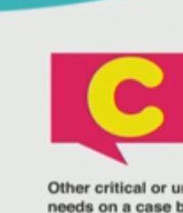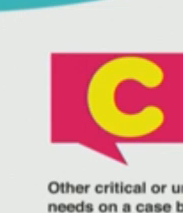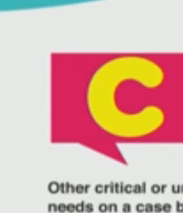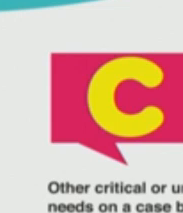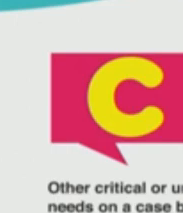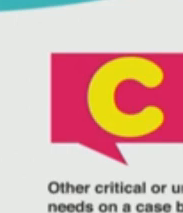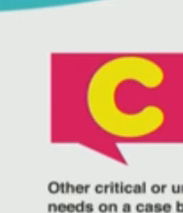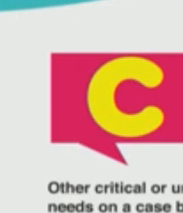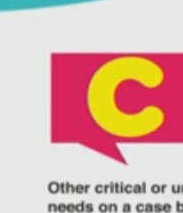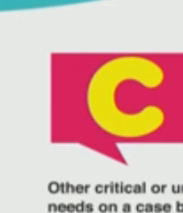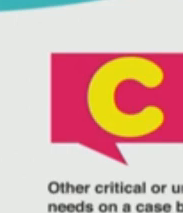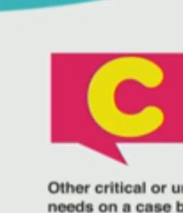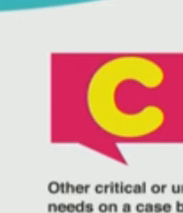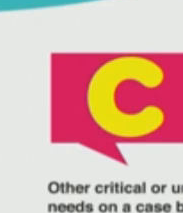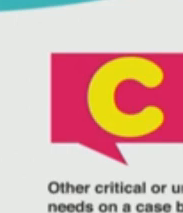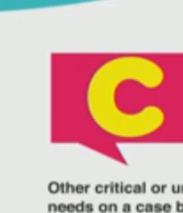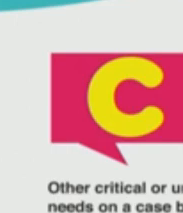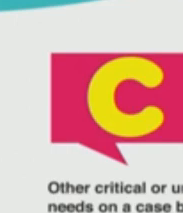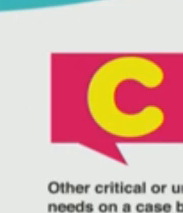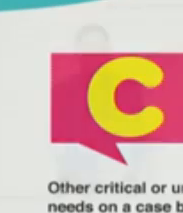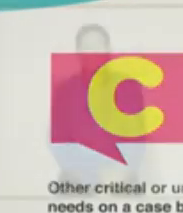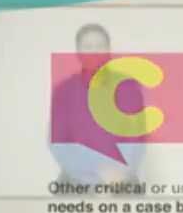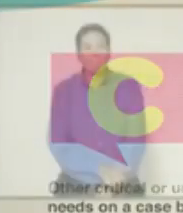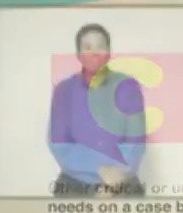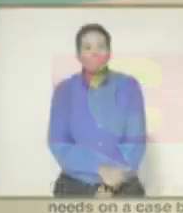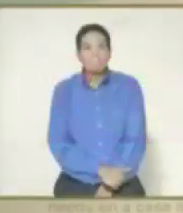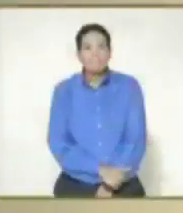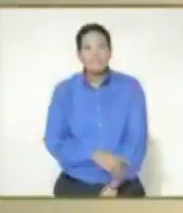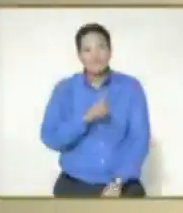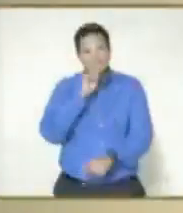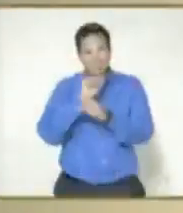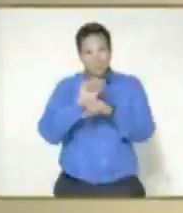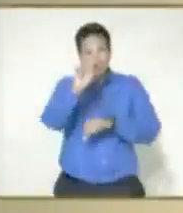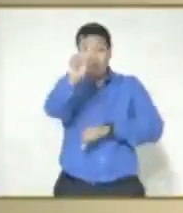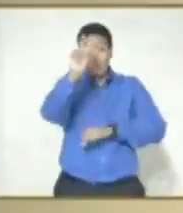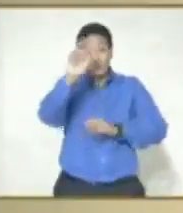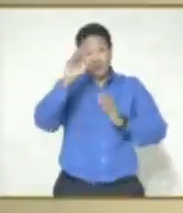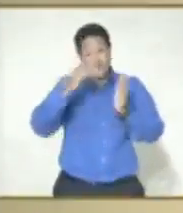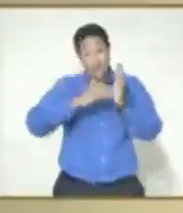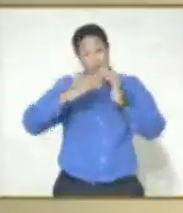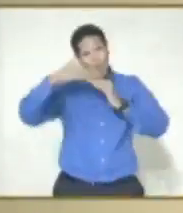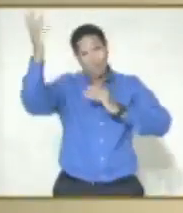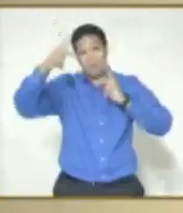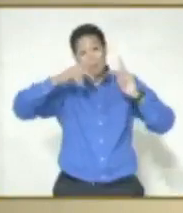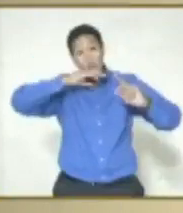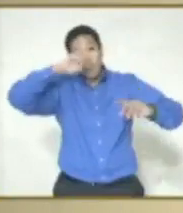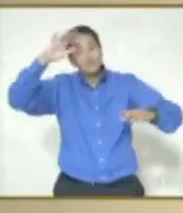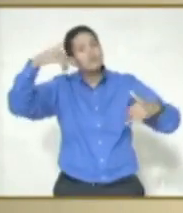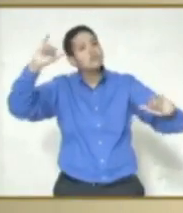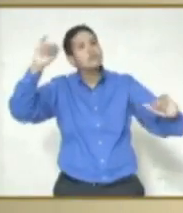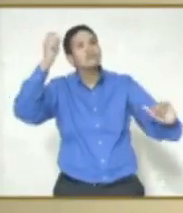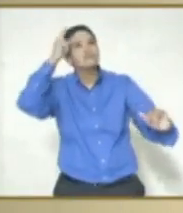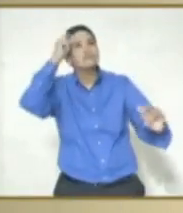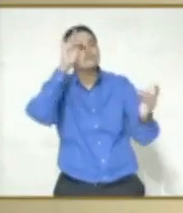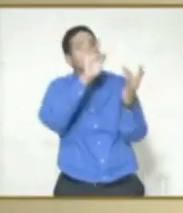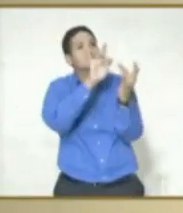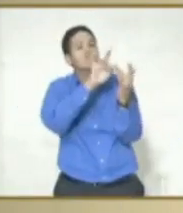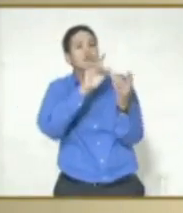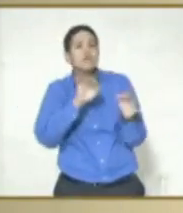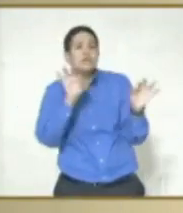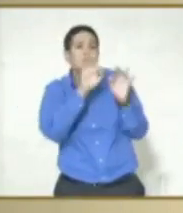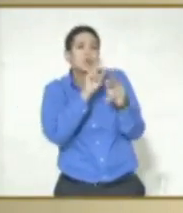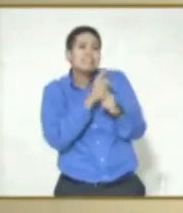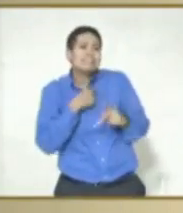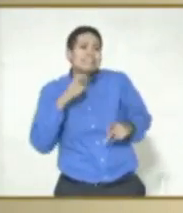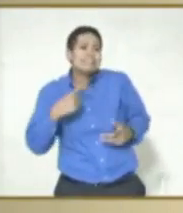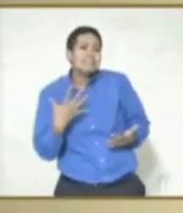200,000 population is still in touch with critical care, because this is a government that cares, and the minister realizes